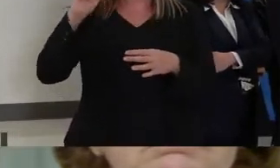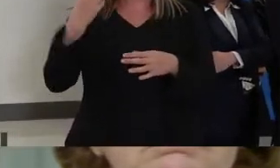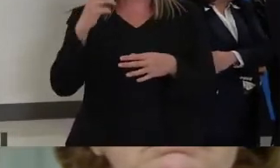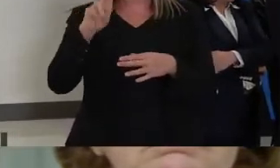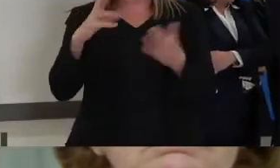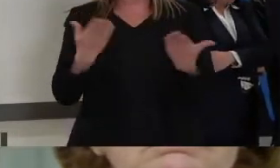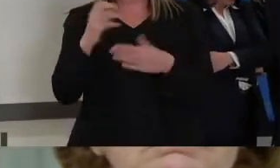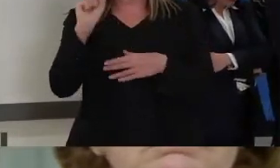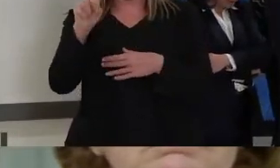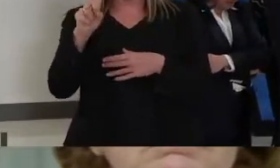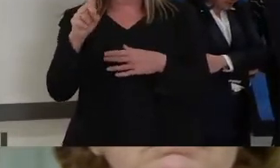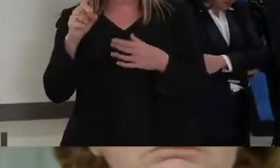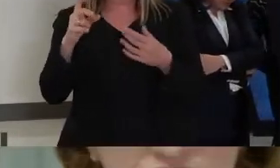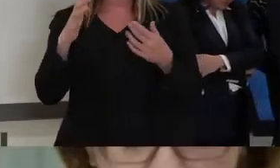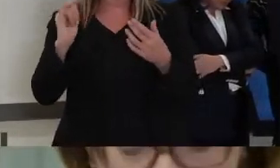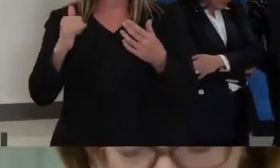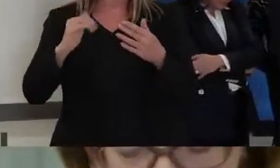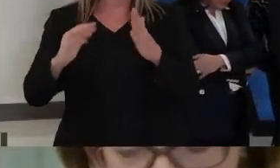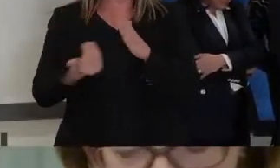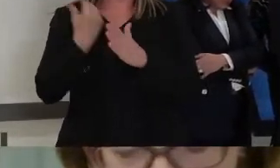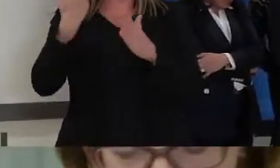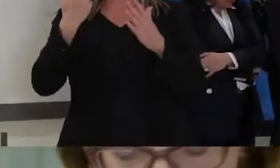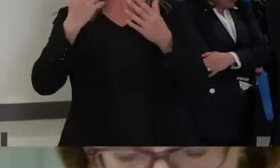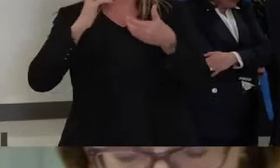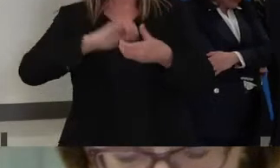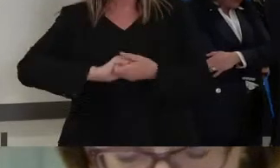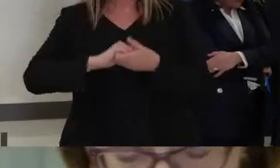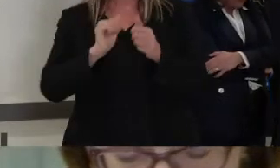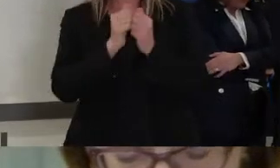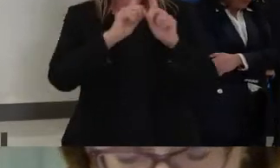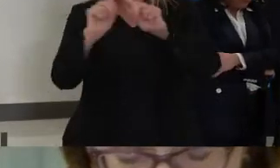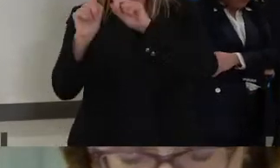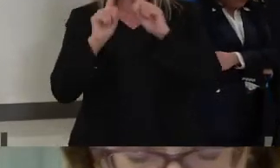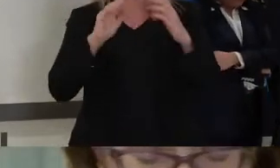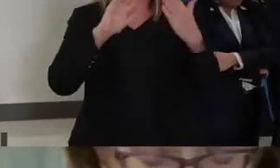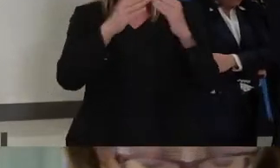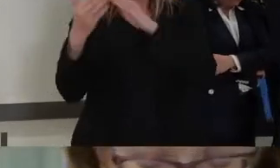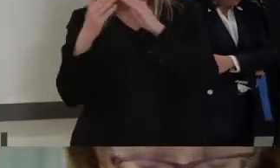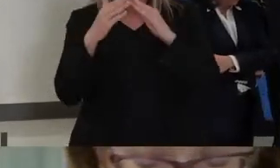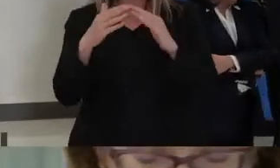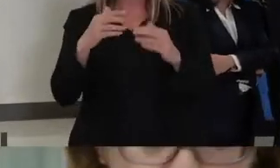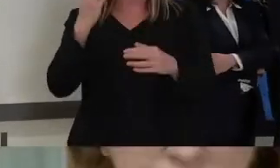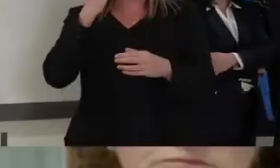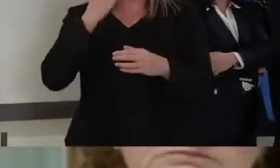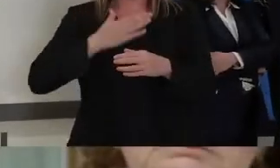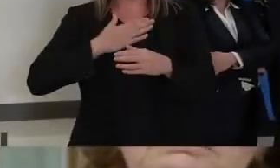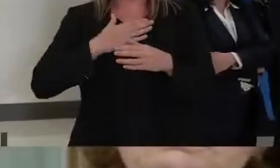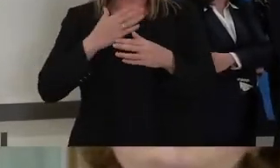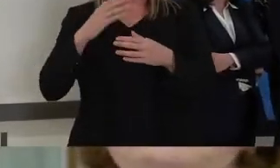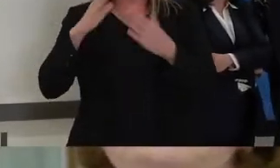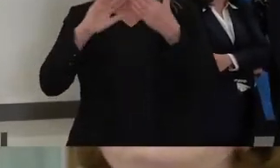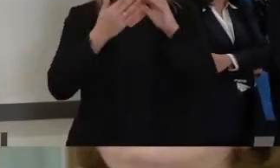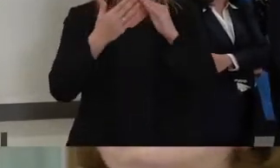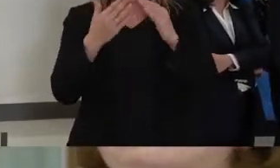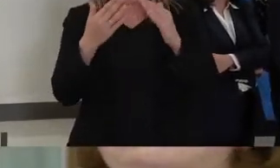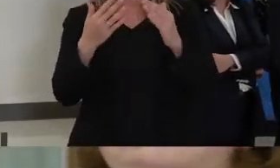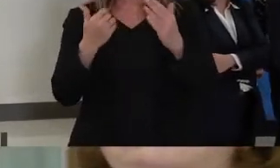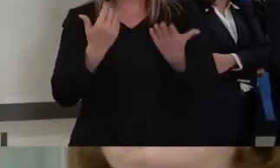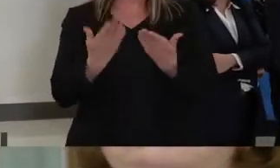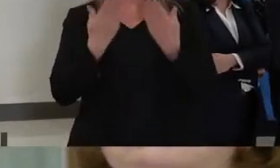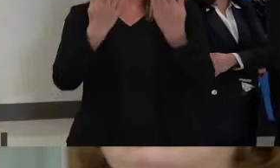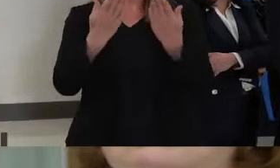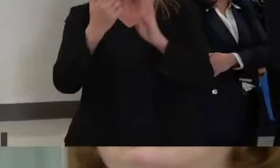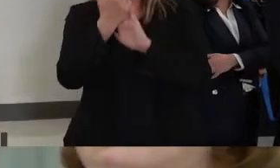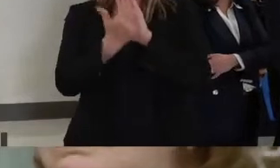has pioneered a partnership agreement with his cities. I know in my city we have put forward a legally